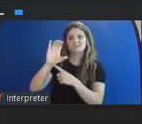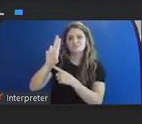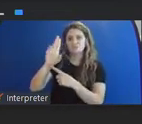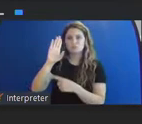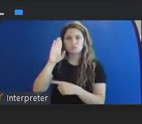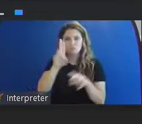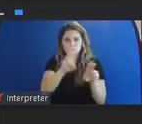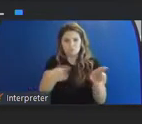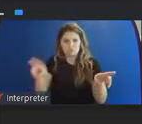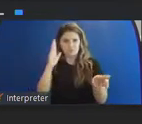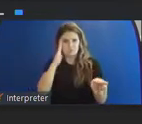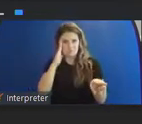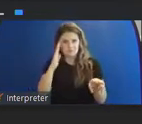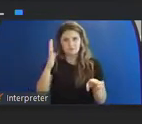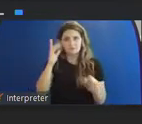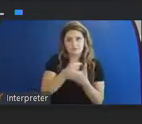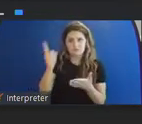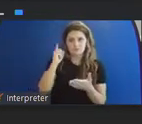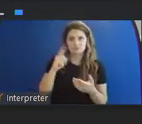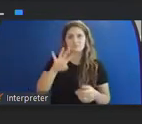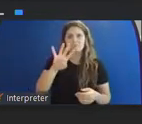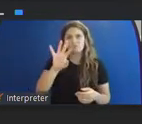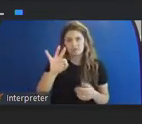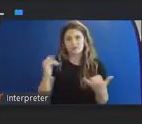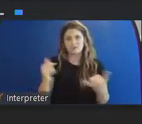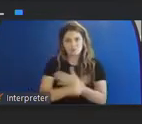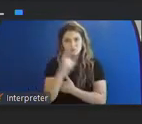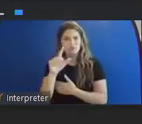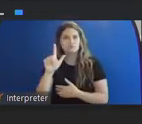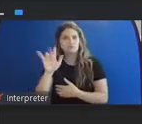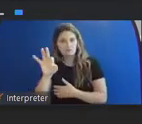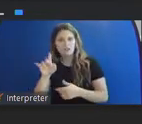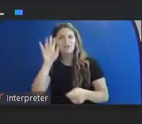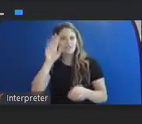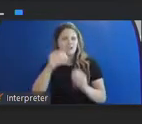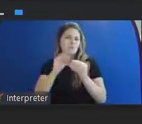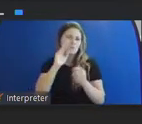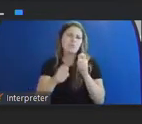ago, we were at 49. Today, we're at 29. We know that will change some,